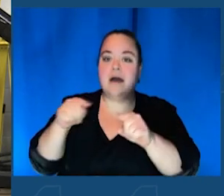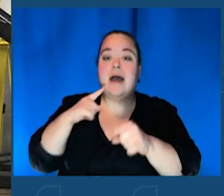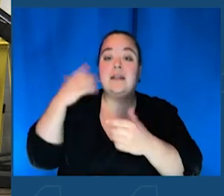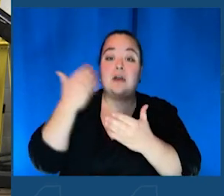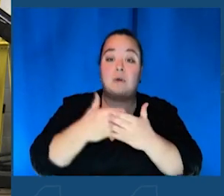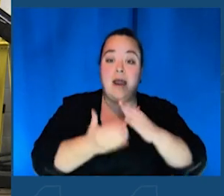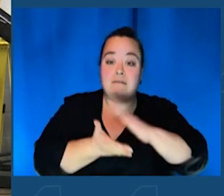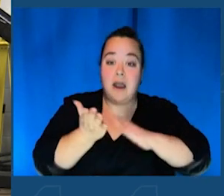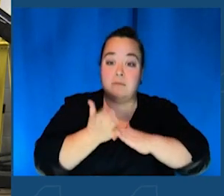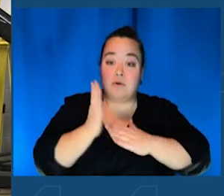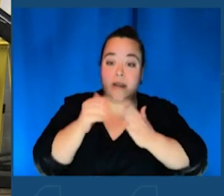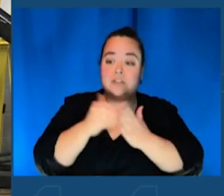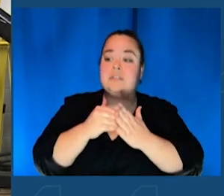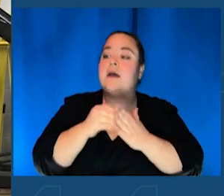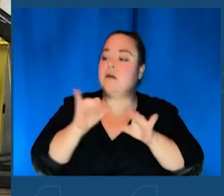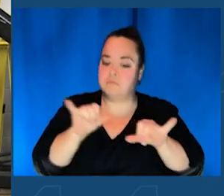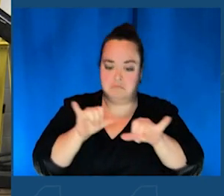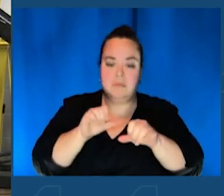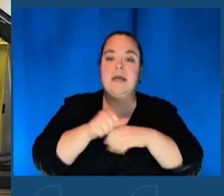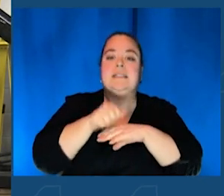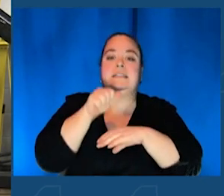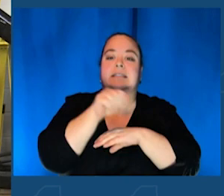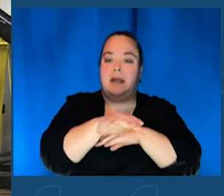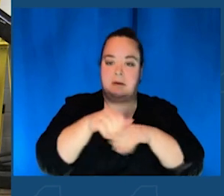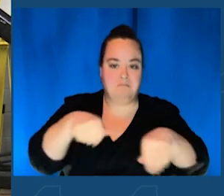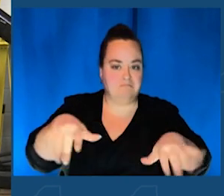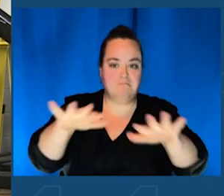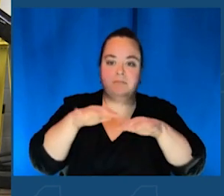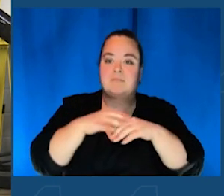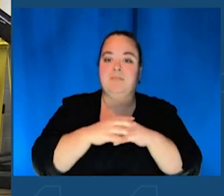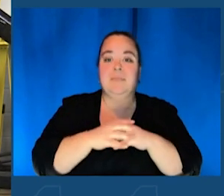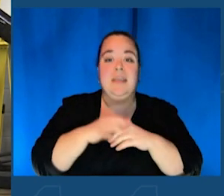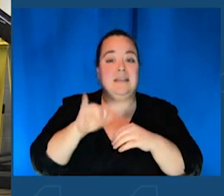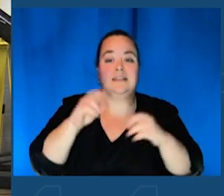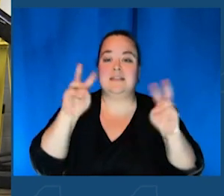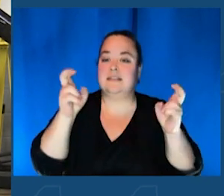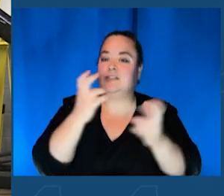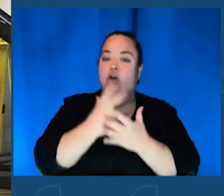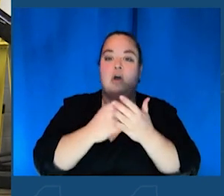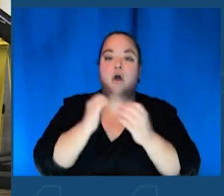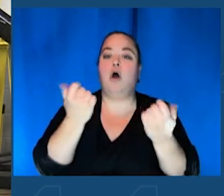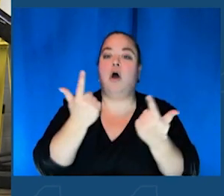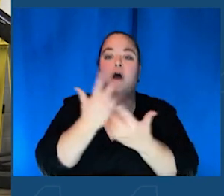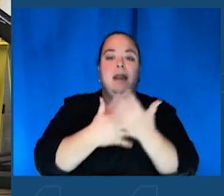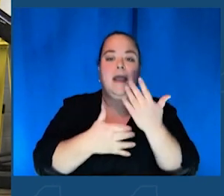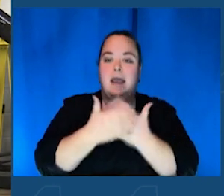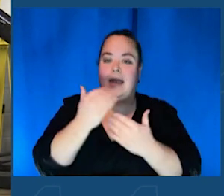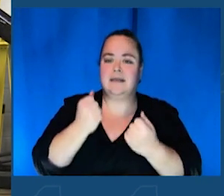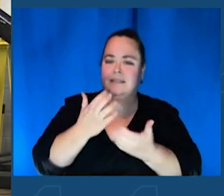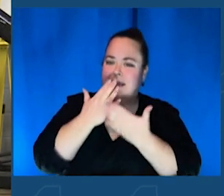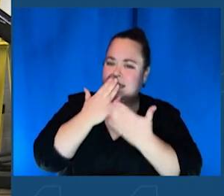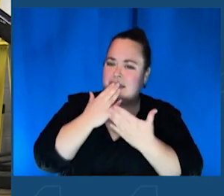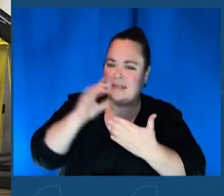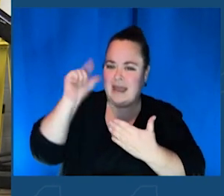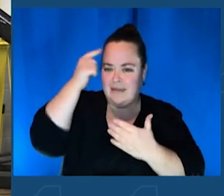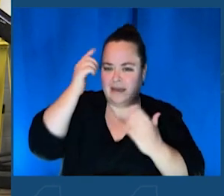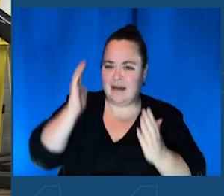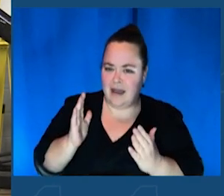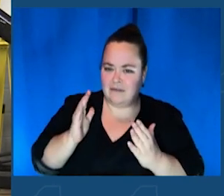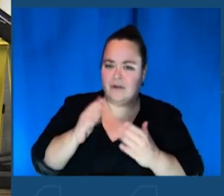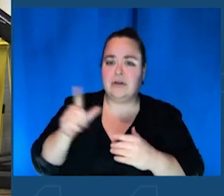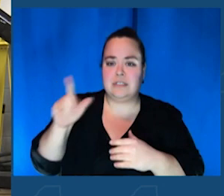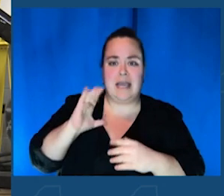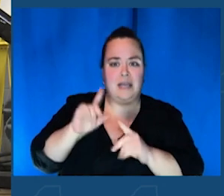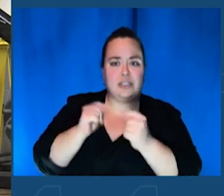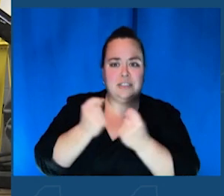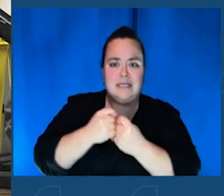out. It is once again, an all-hands-on-deck affair, and I want to thank the Governor and her team, Commissioners Bray,